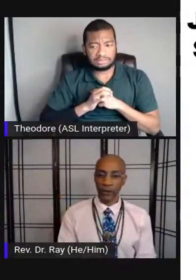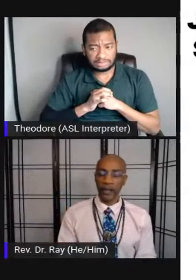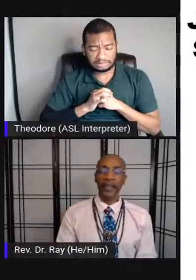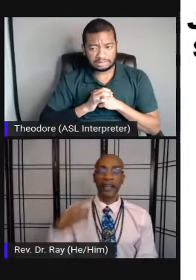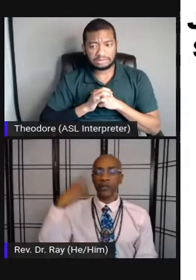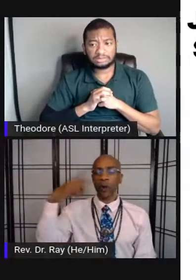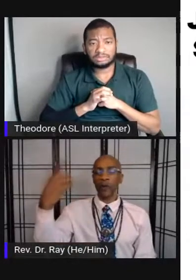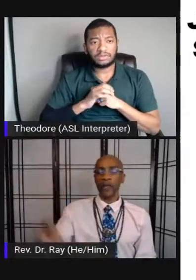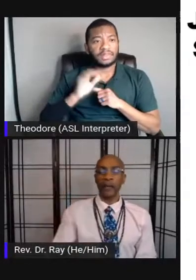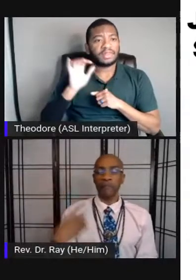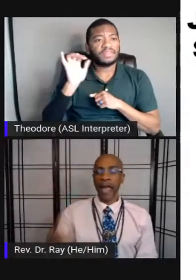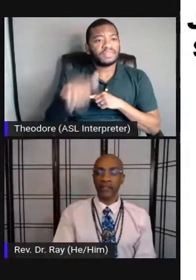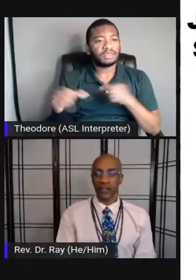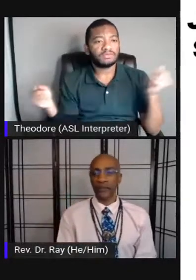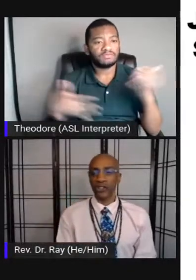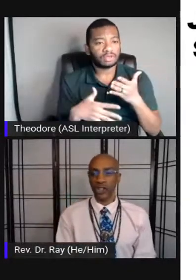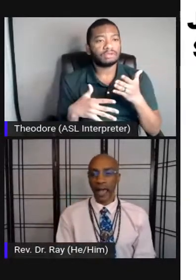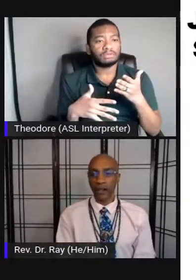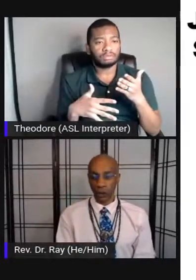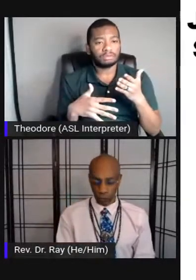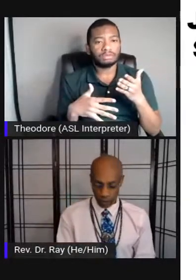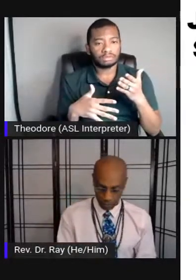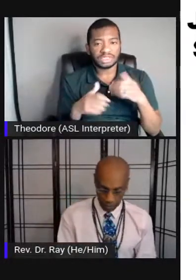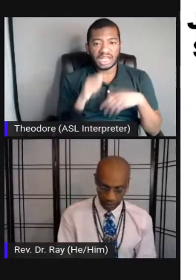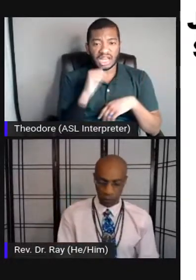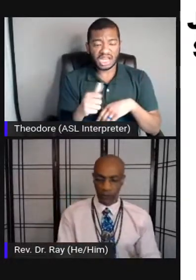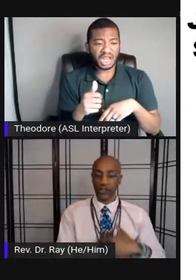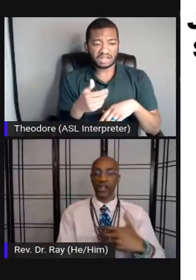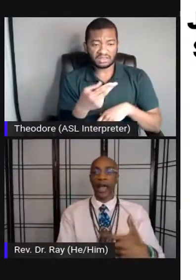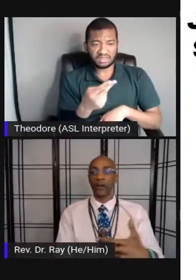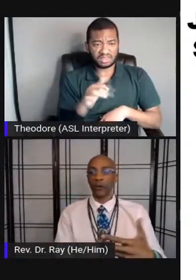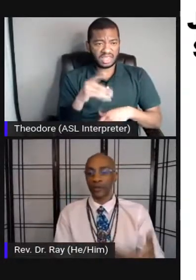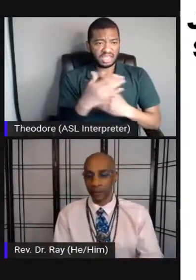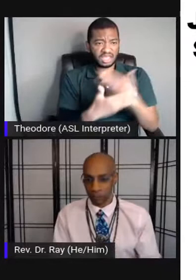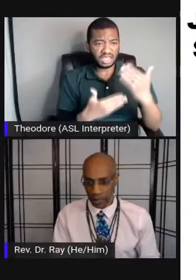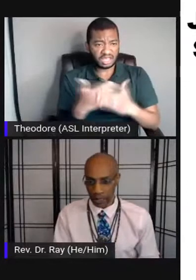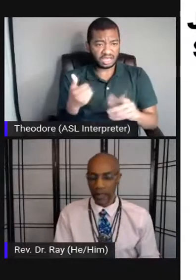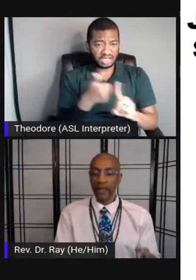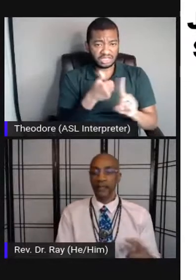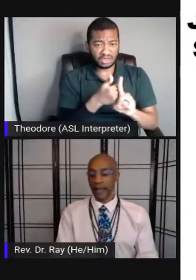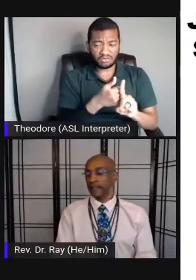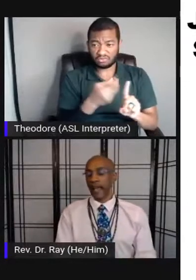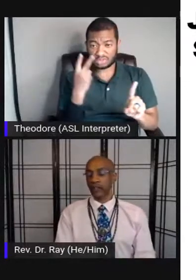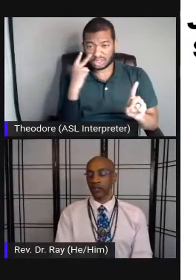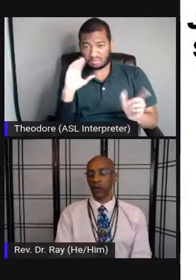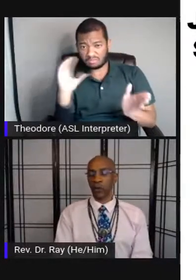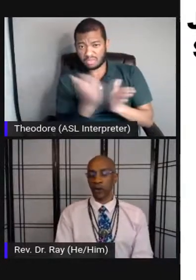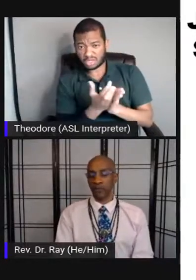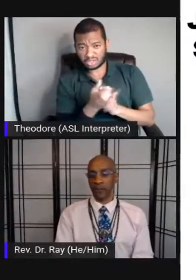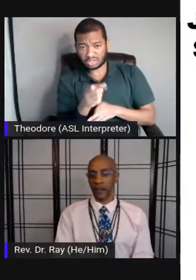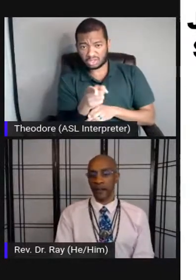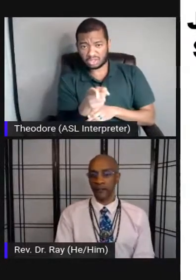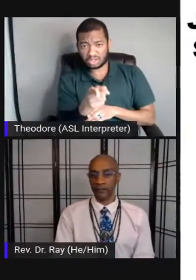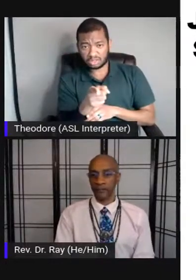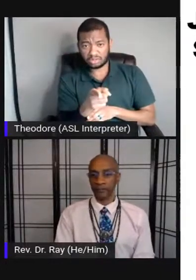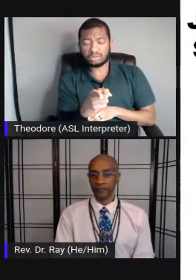shadow. It's what we imagine the shadow to mean or the shadow to be that is actually what we are